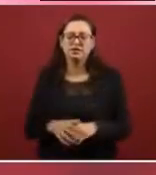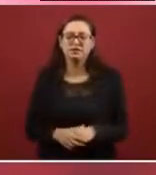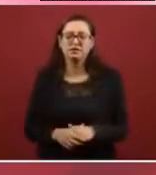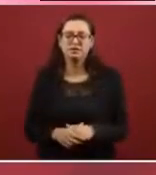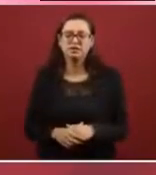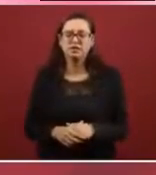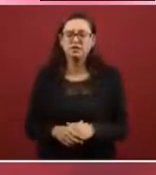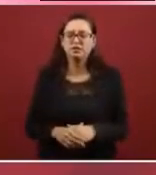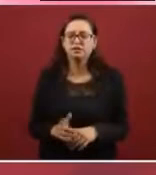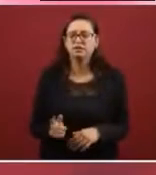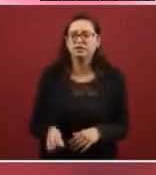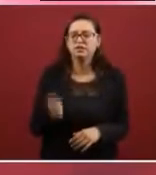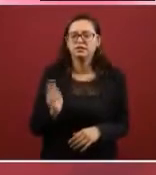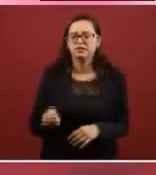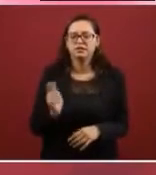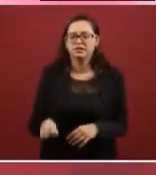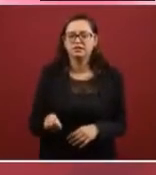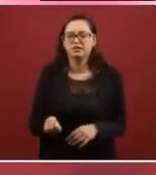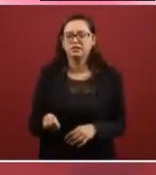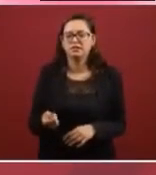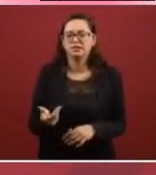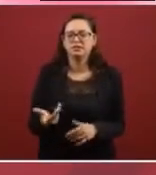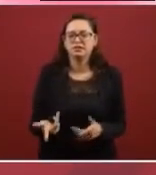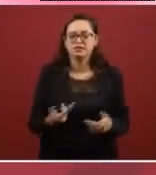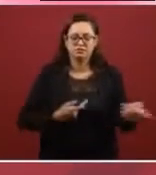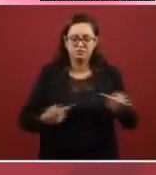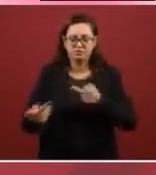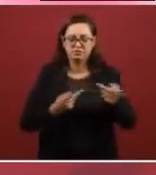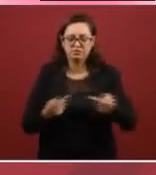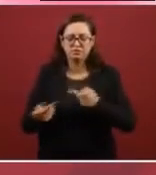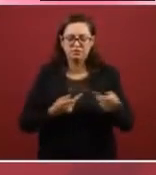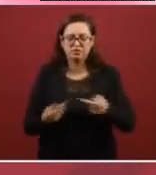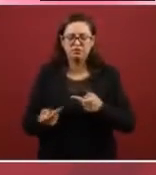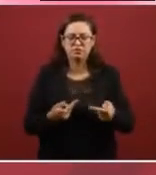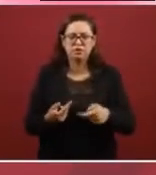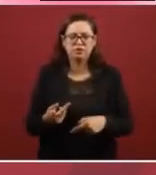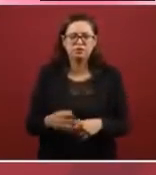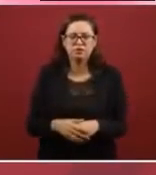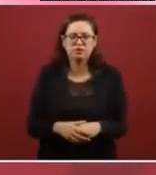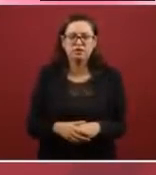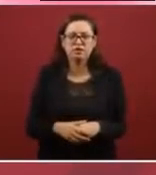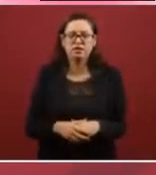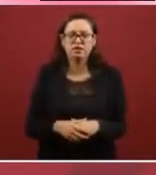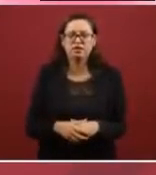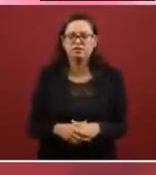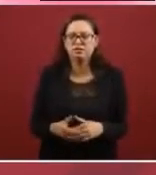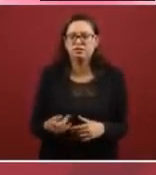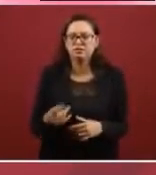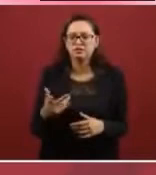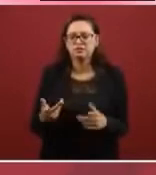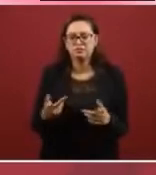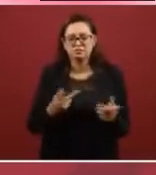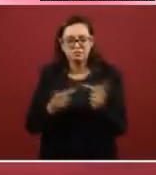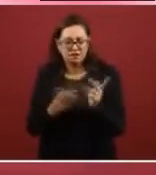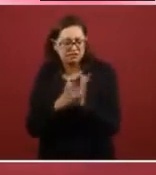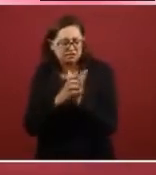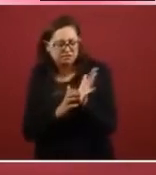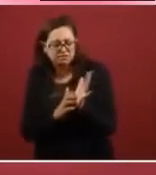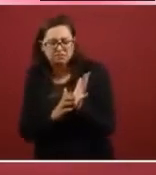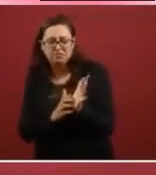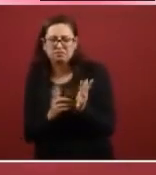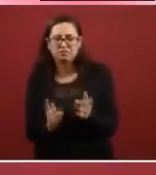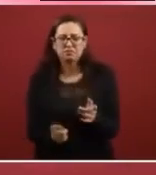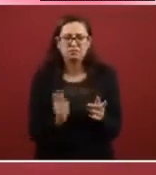Este, they keep el like, plan de austeridad. Like the plan of austerity. Las exageraciones. The